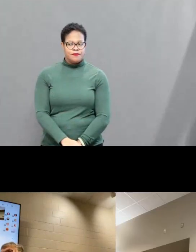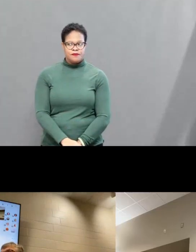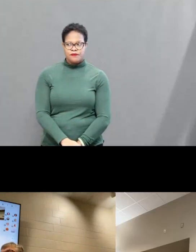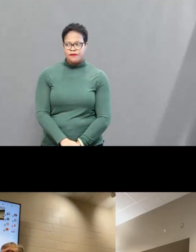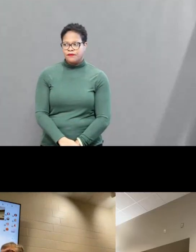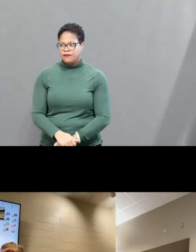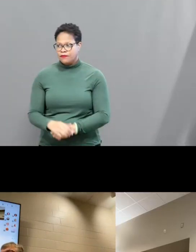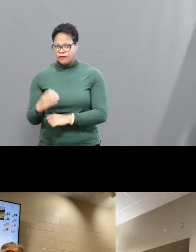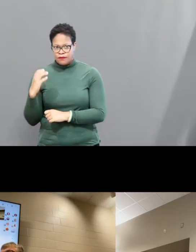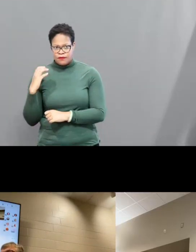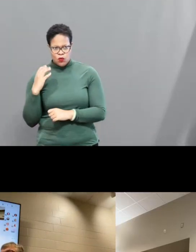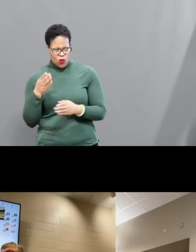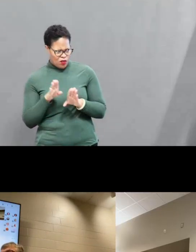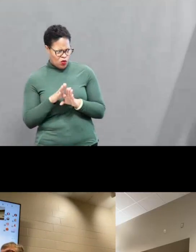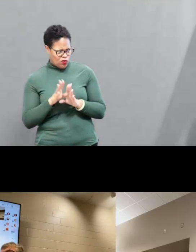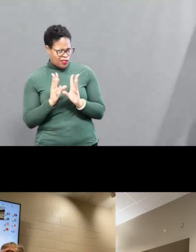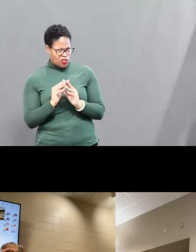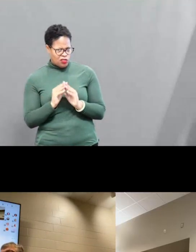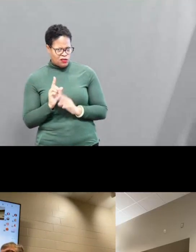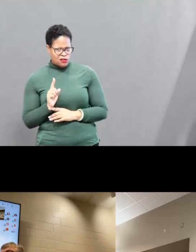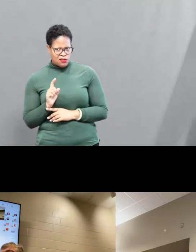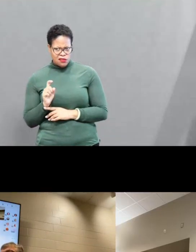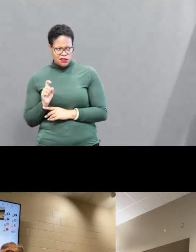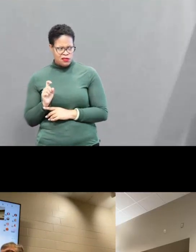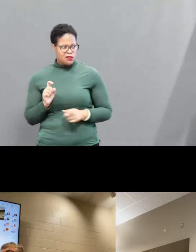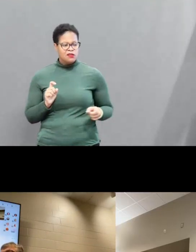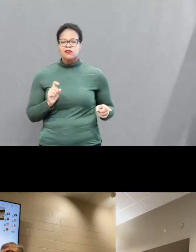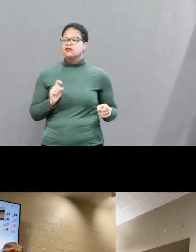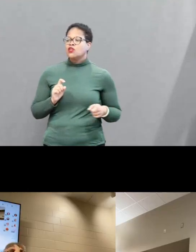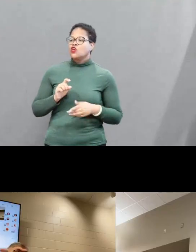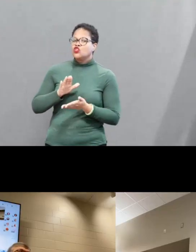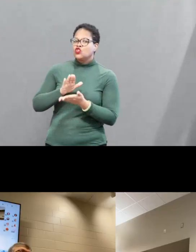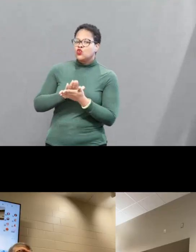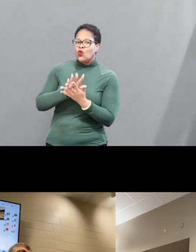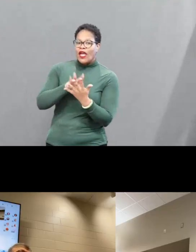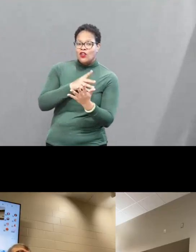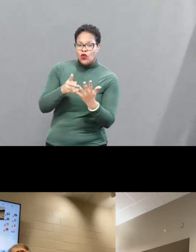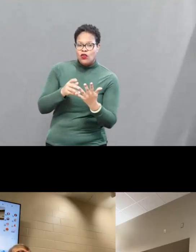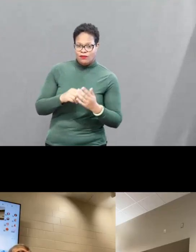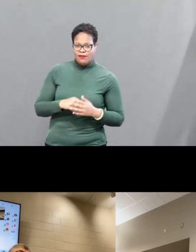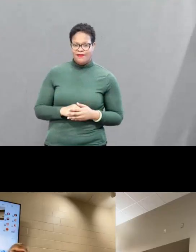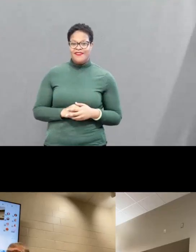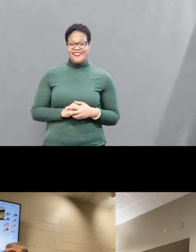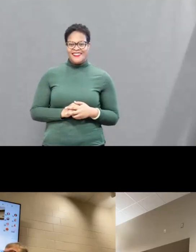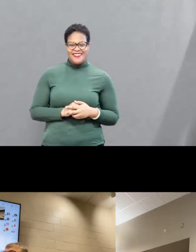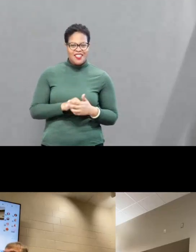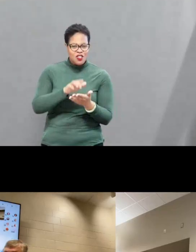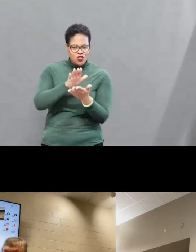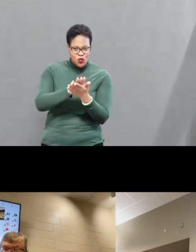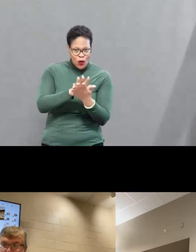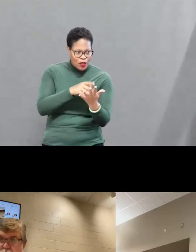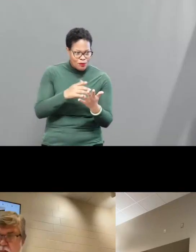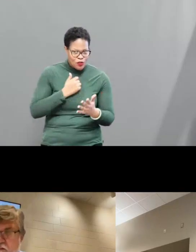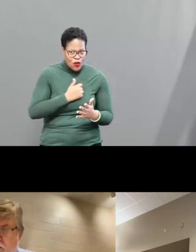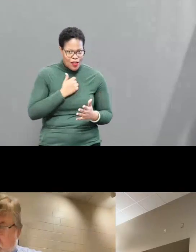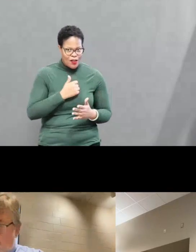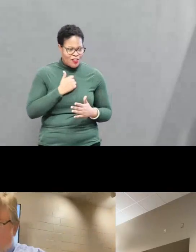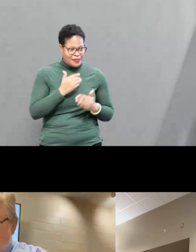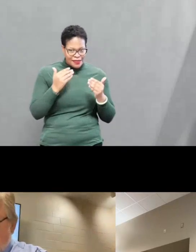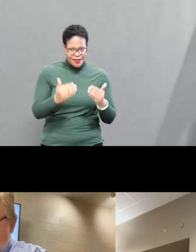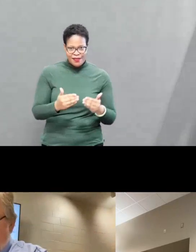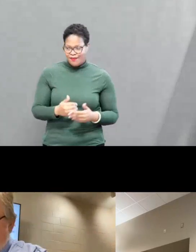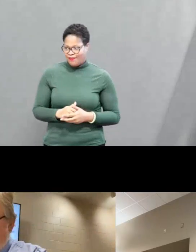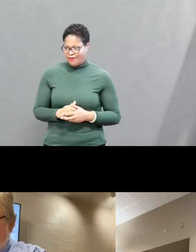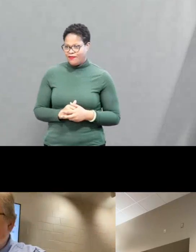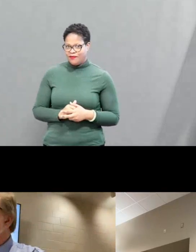Do we have we have closed session? School calendar next. Oh, your school calendar, sorry. Go ahead. That's